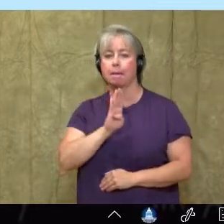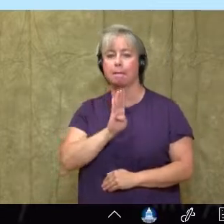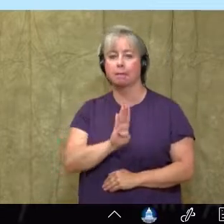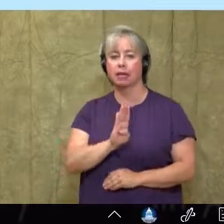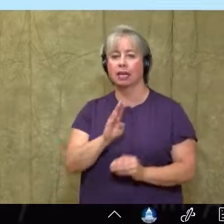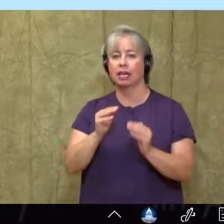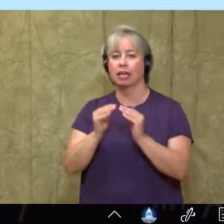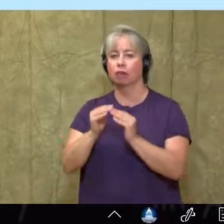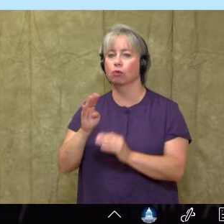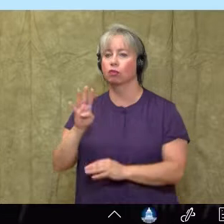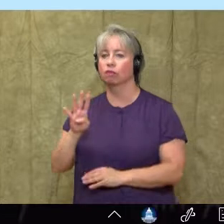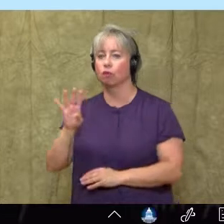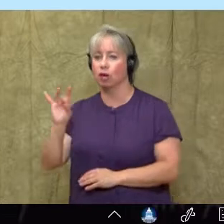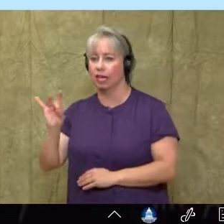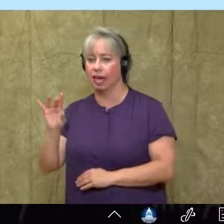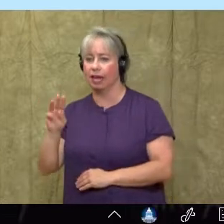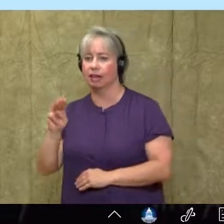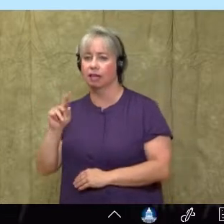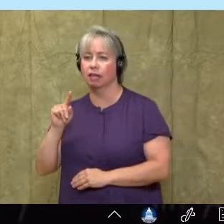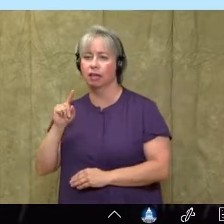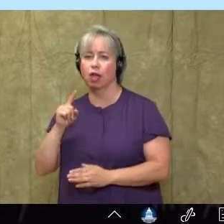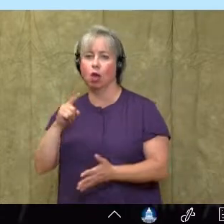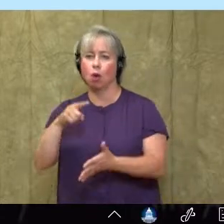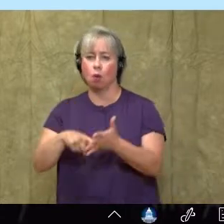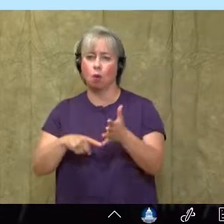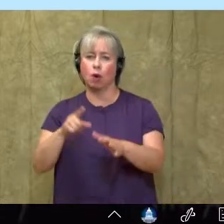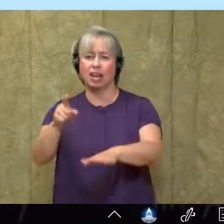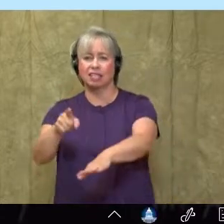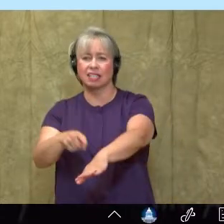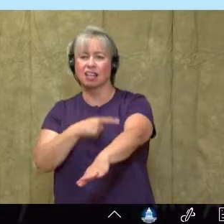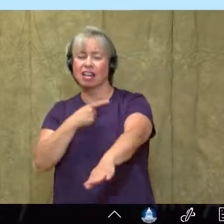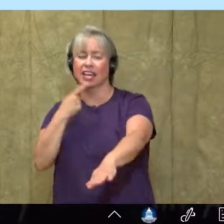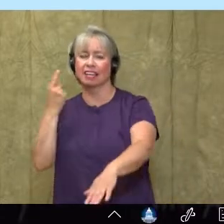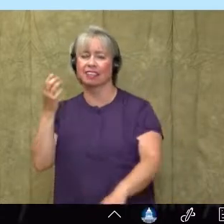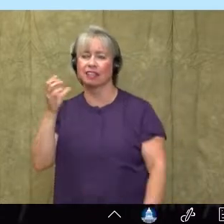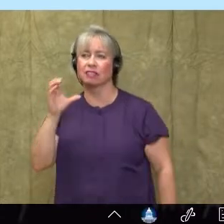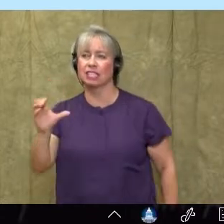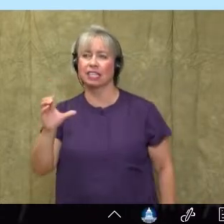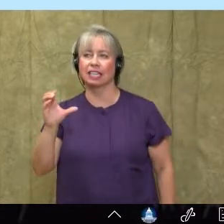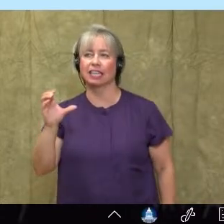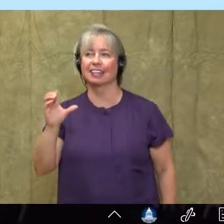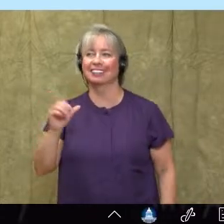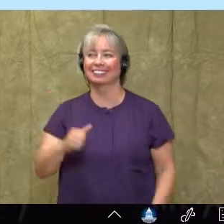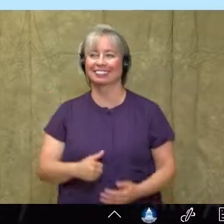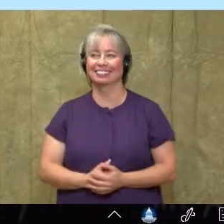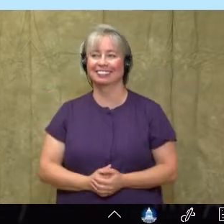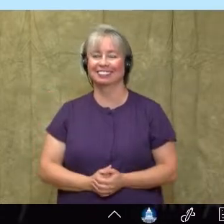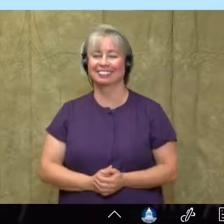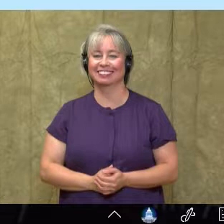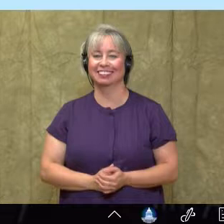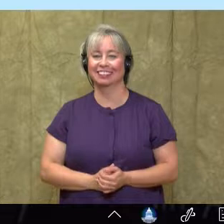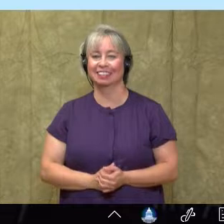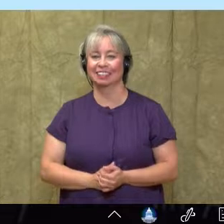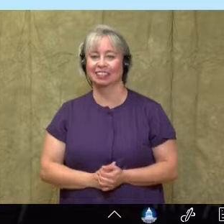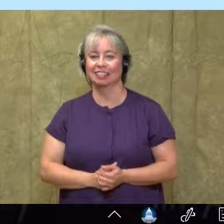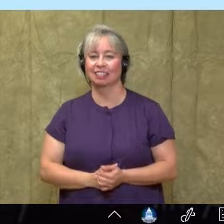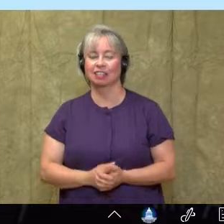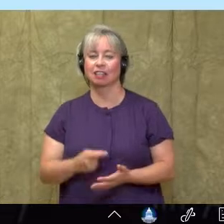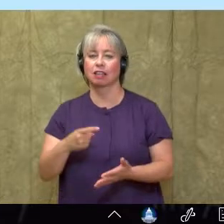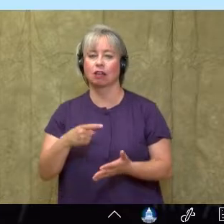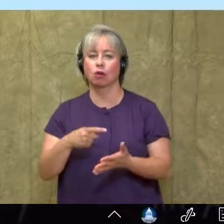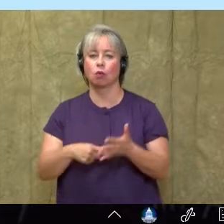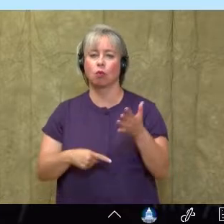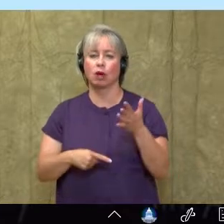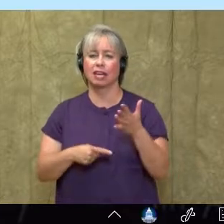meters is shown below. What is the length of side C? Okay, so we know that A